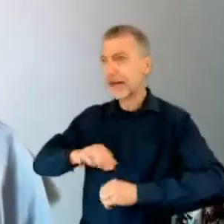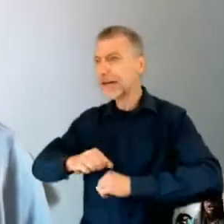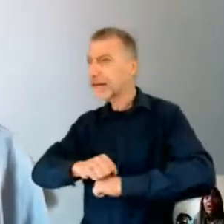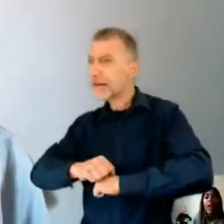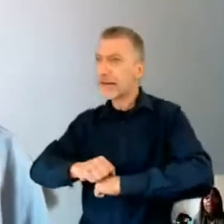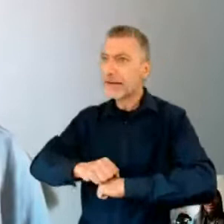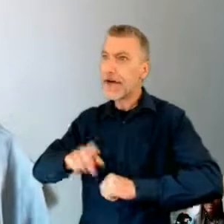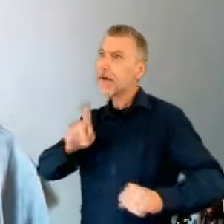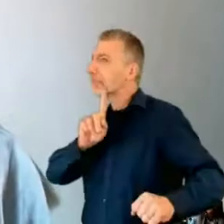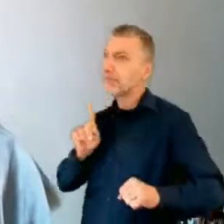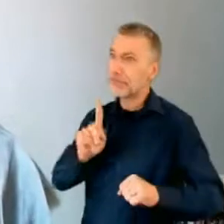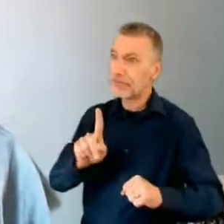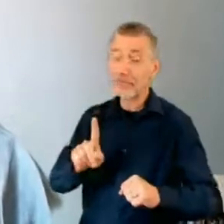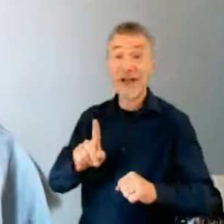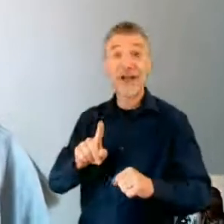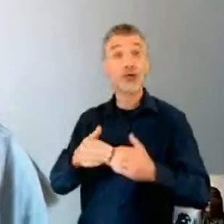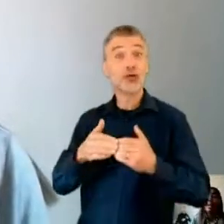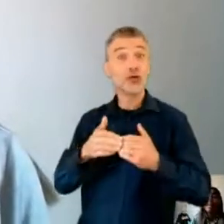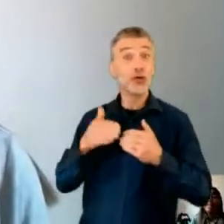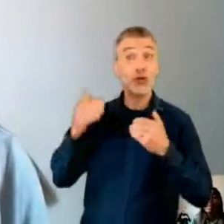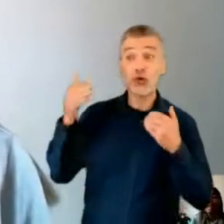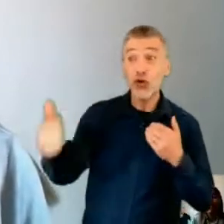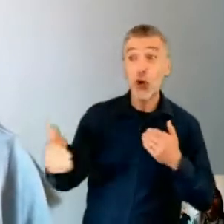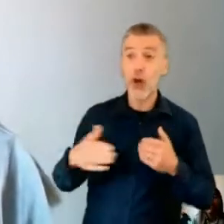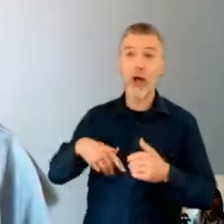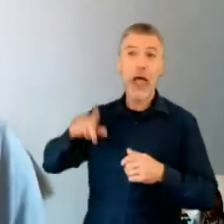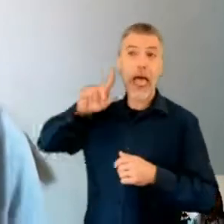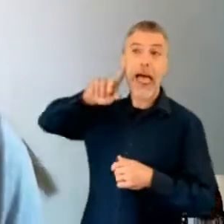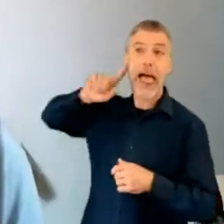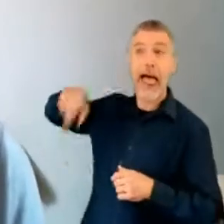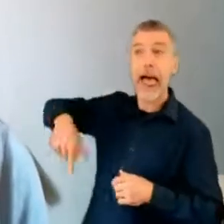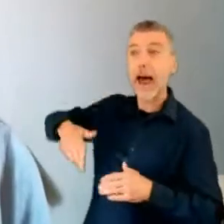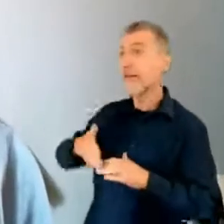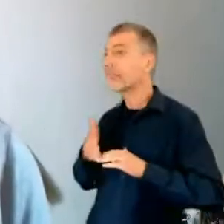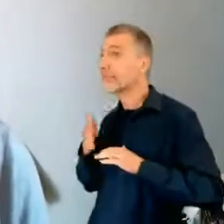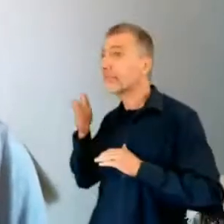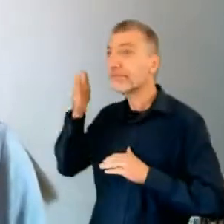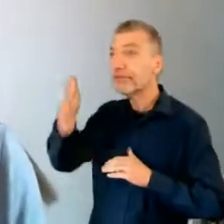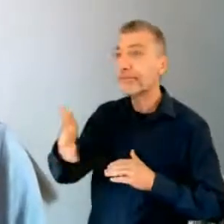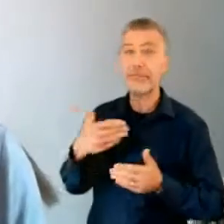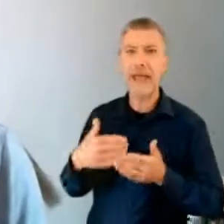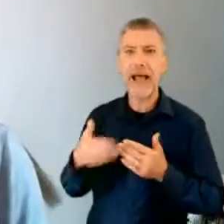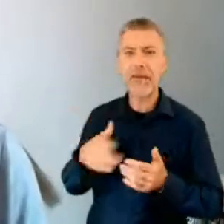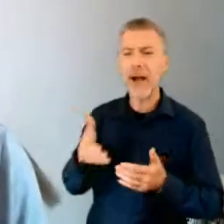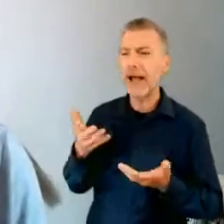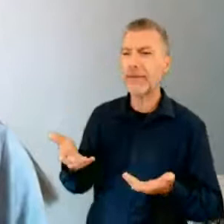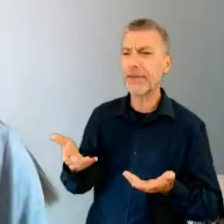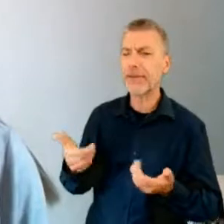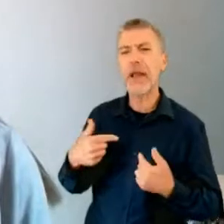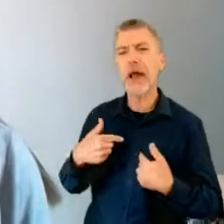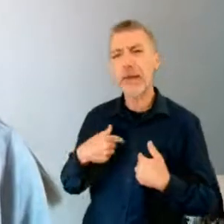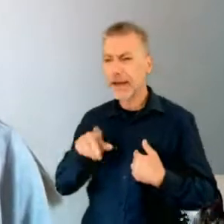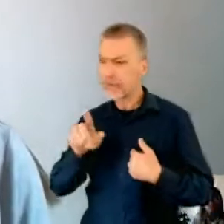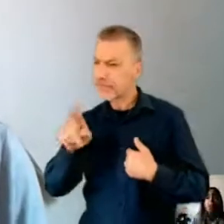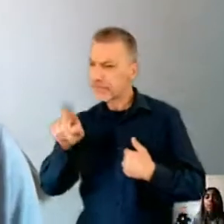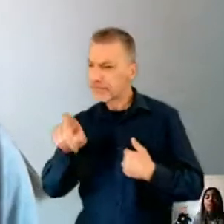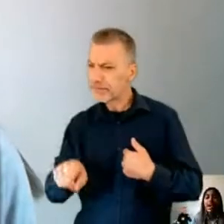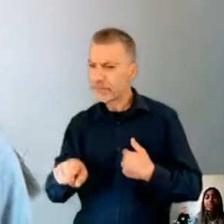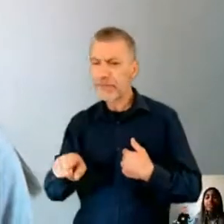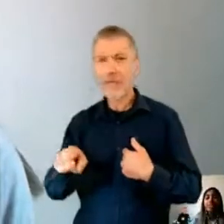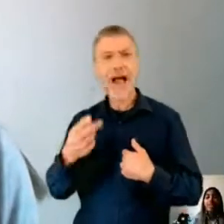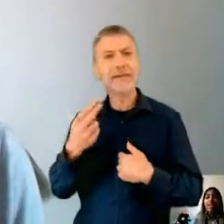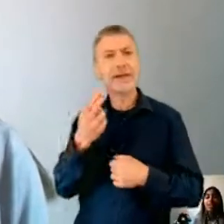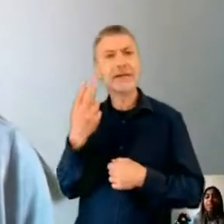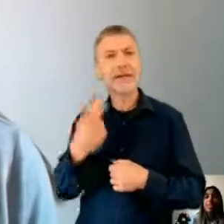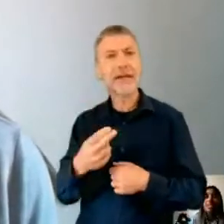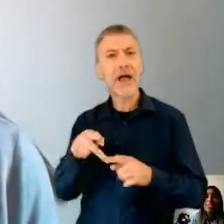long, people decide to cross even when it may not be safe to do so. So I'm currently working on creating a design tool which should help